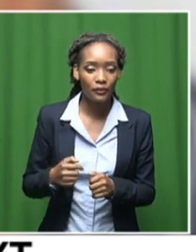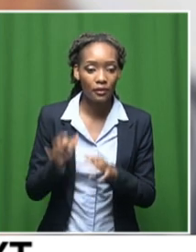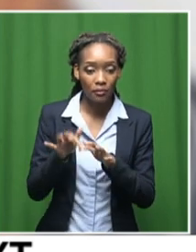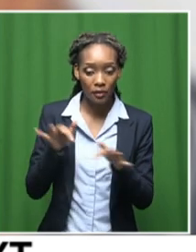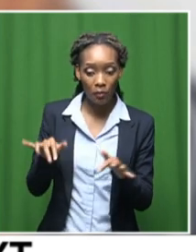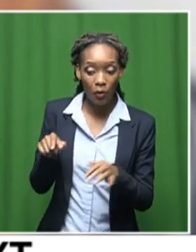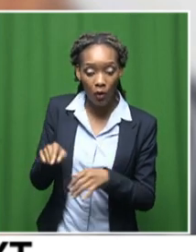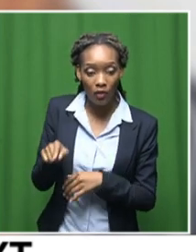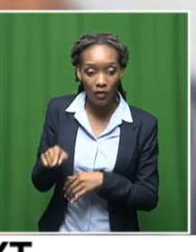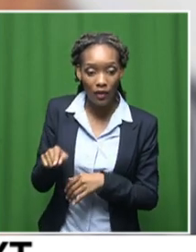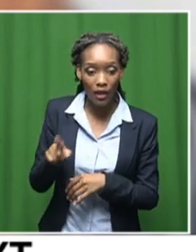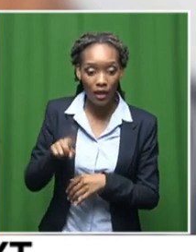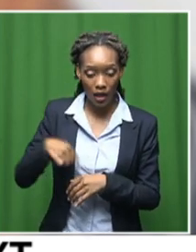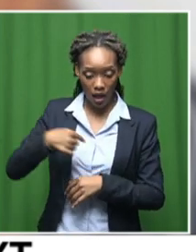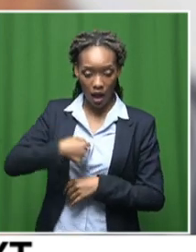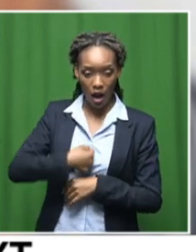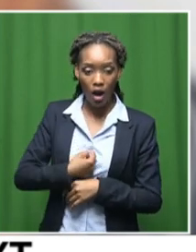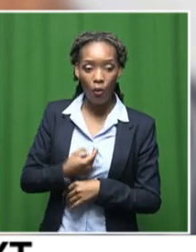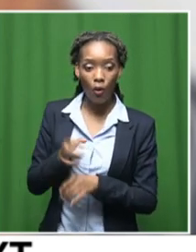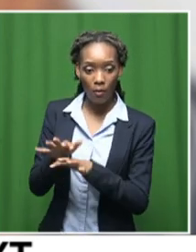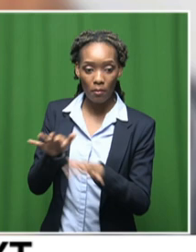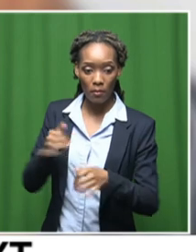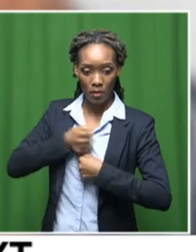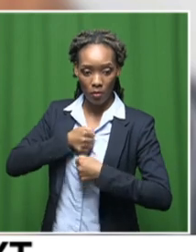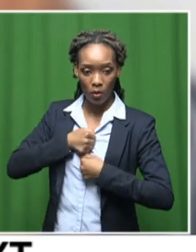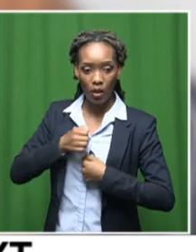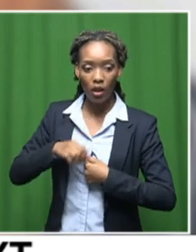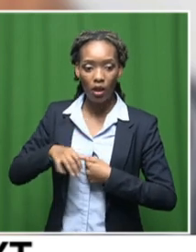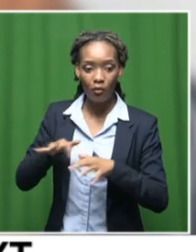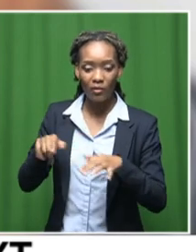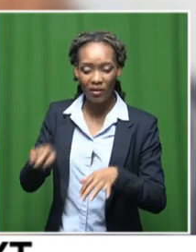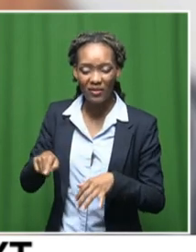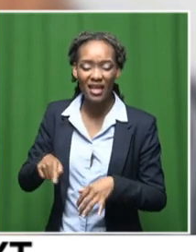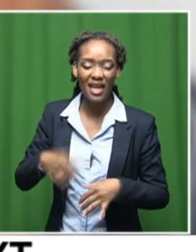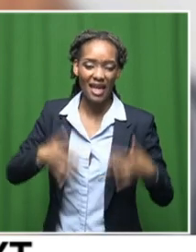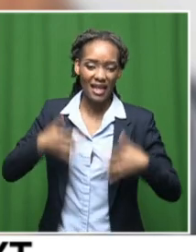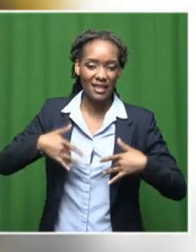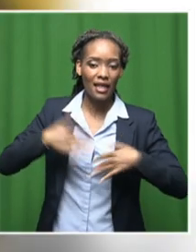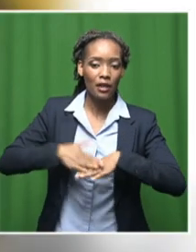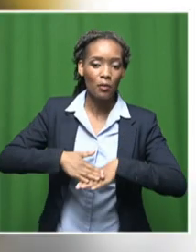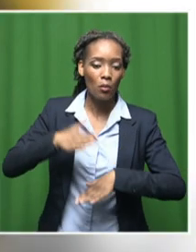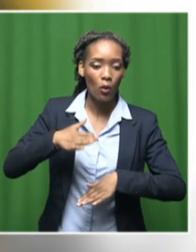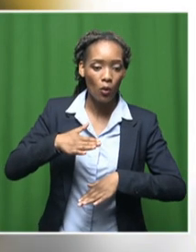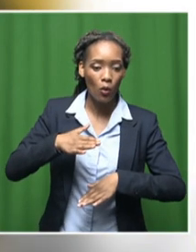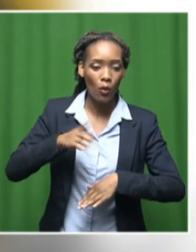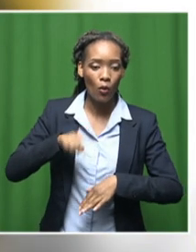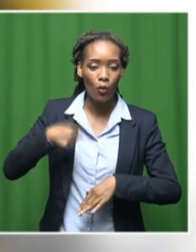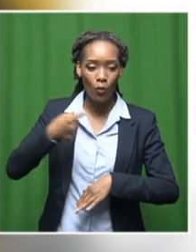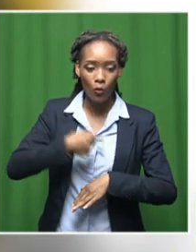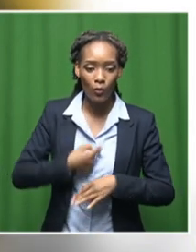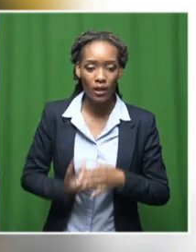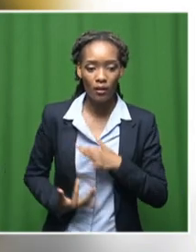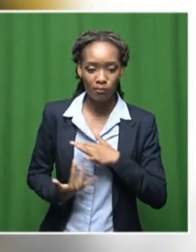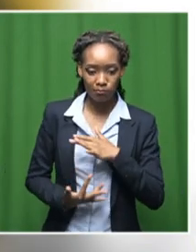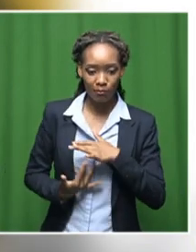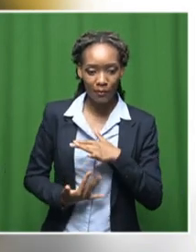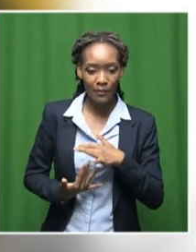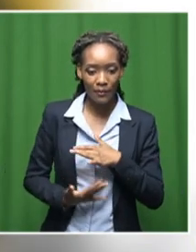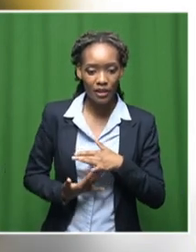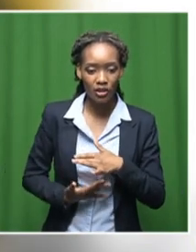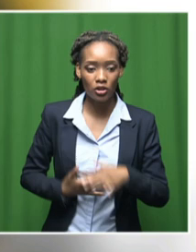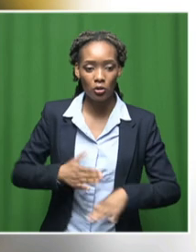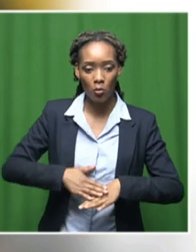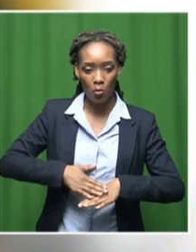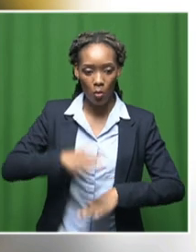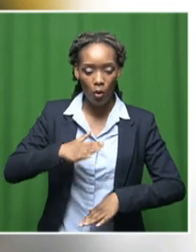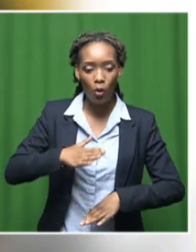our own people, they're more excited than us, because we are more concentrated about the play that needs to sit a certain way.